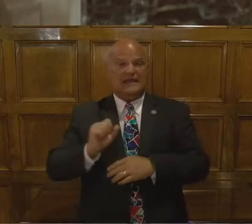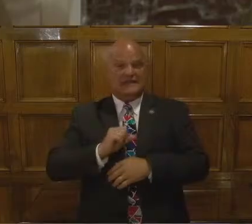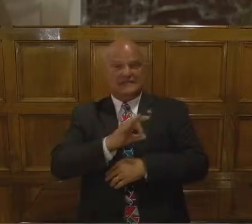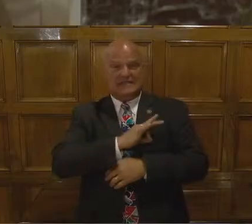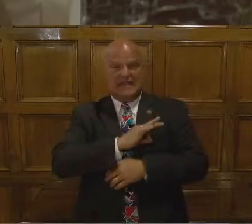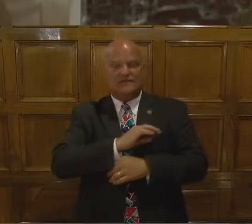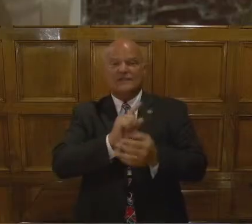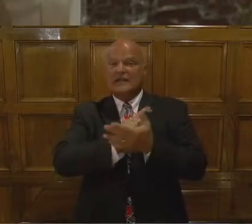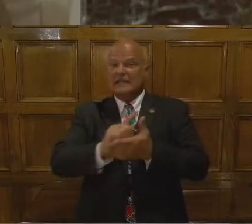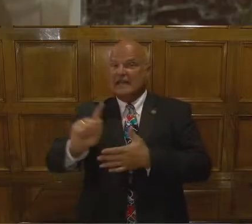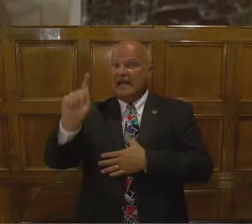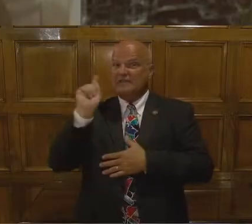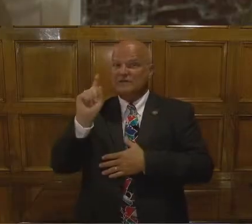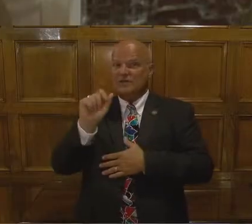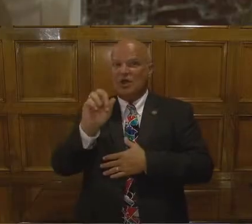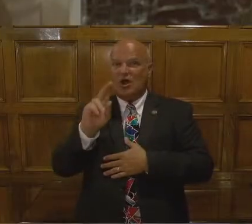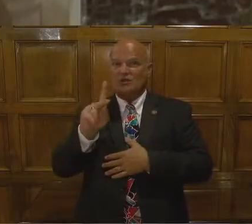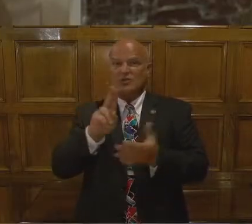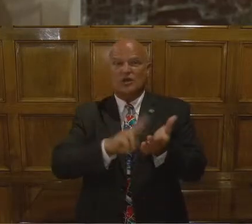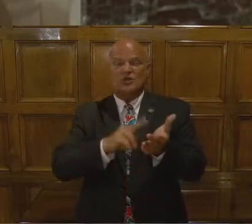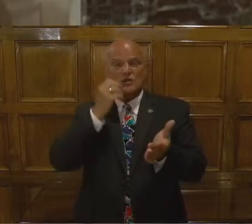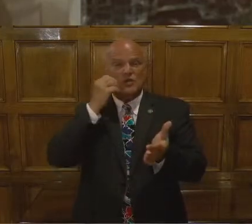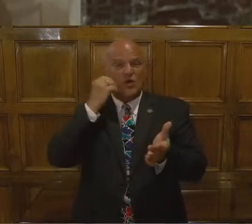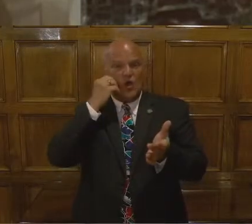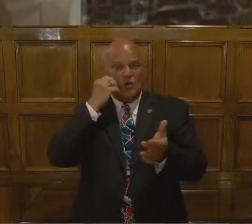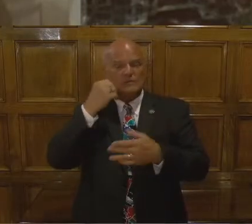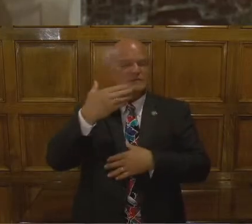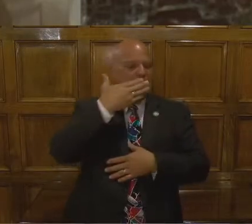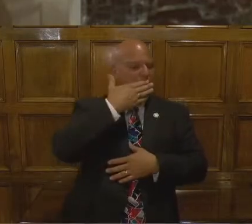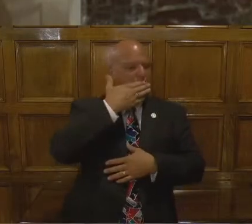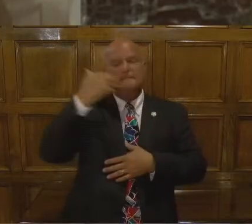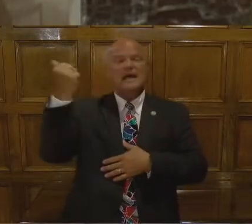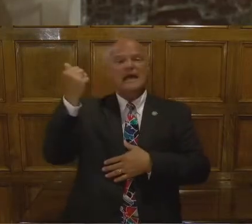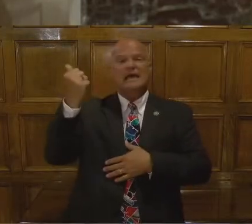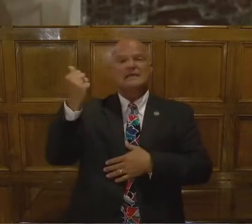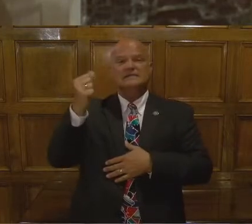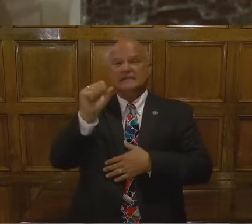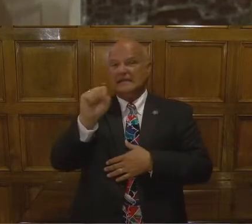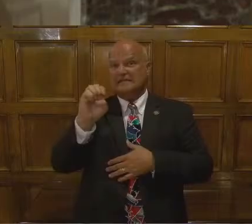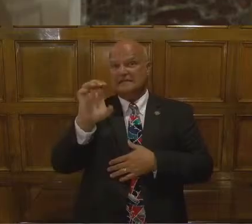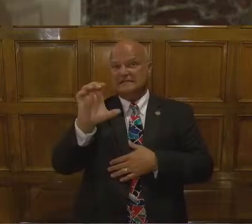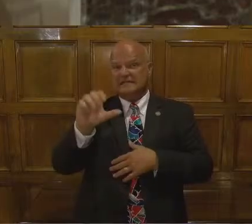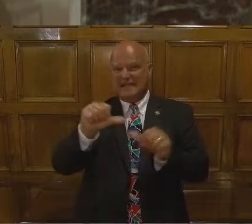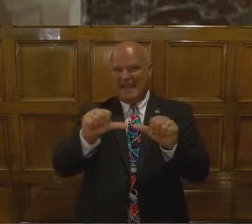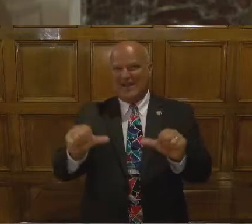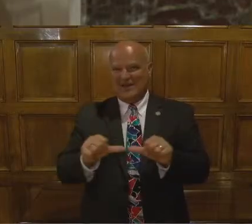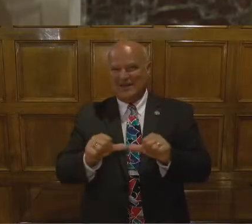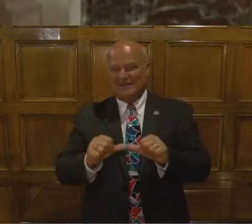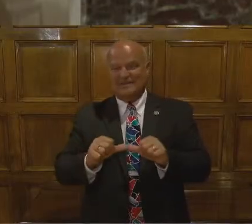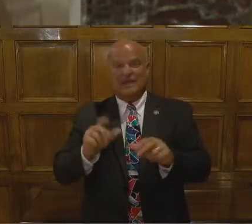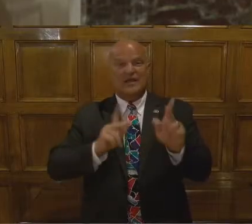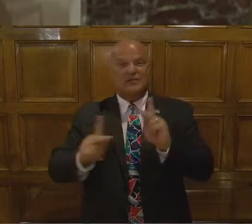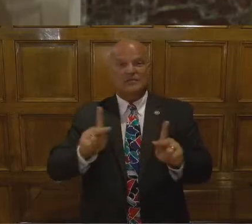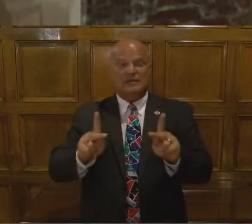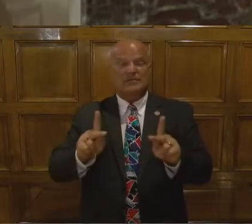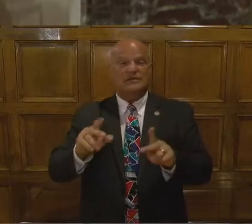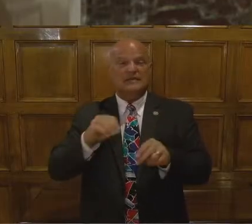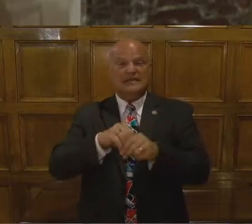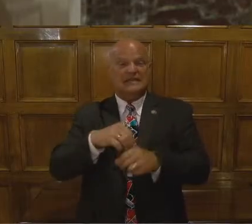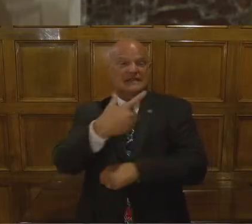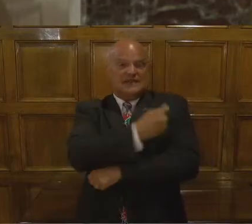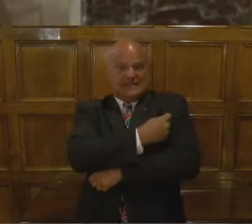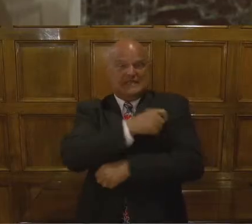week, Arkansas nursing homes were determined to be the best in the SEC as it relates to residents and staff who